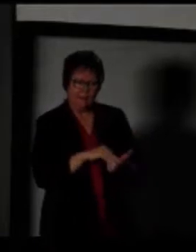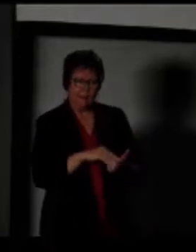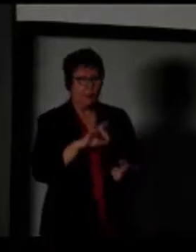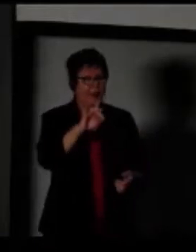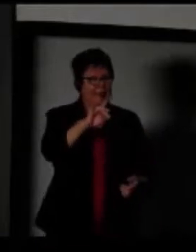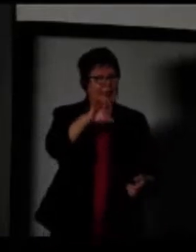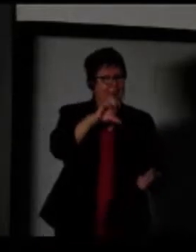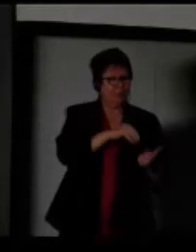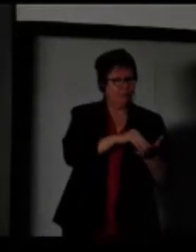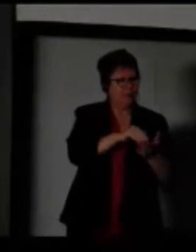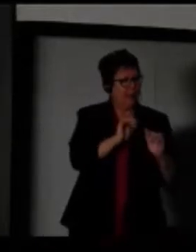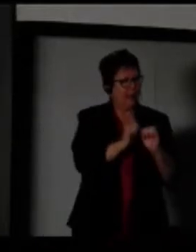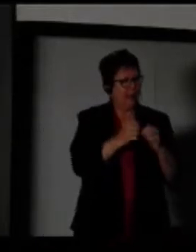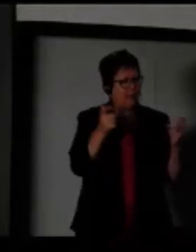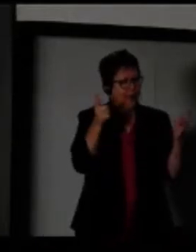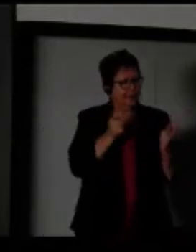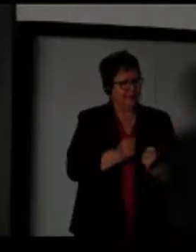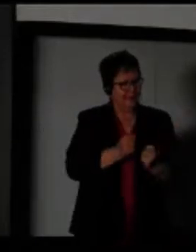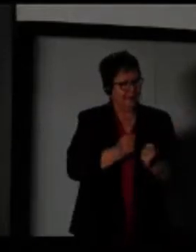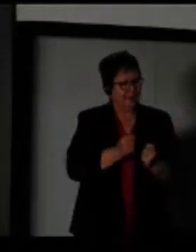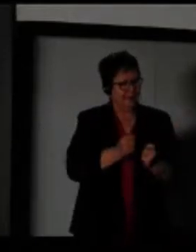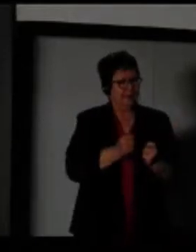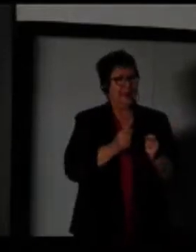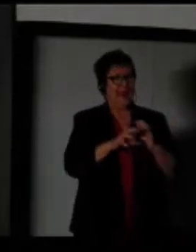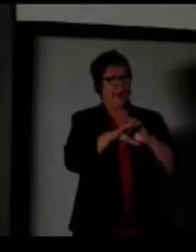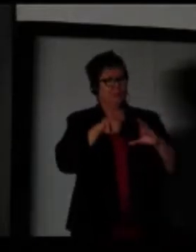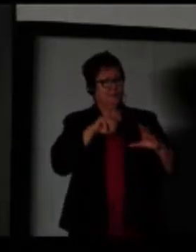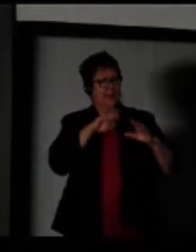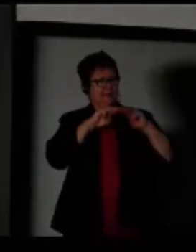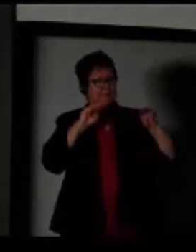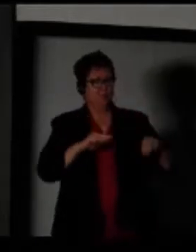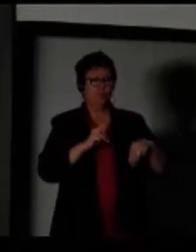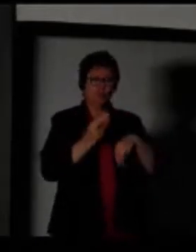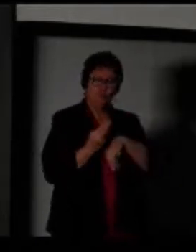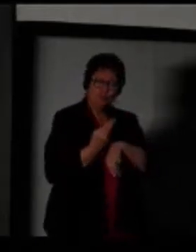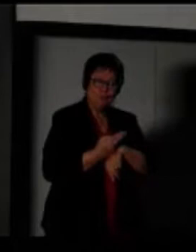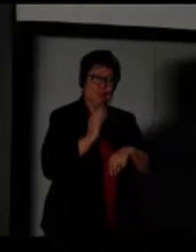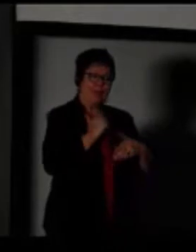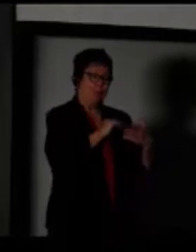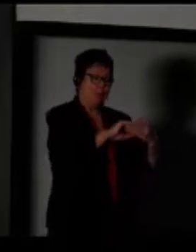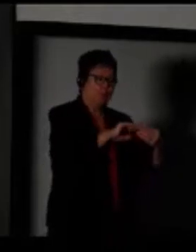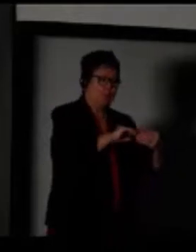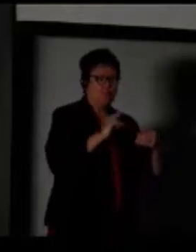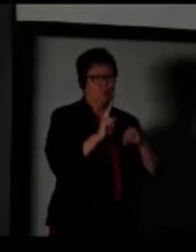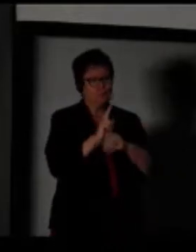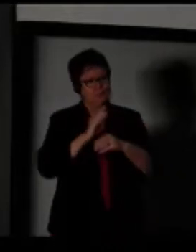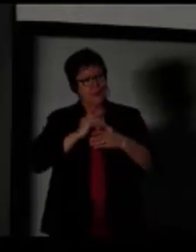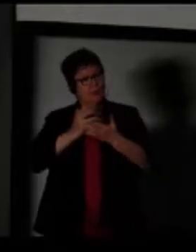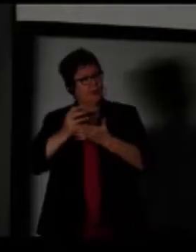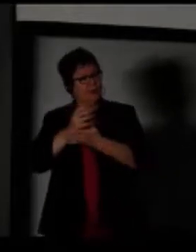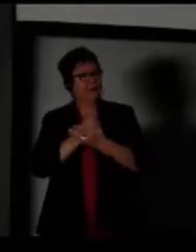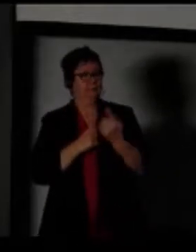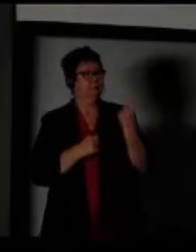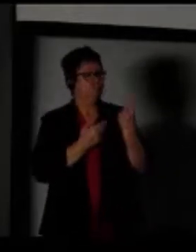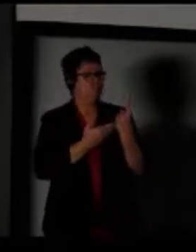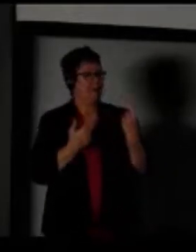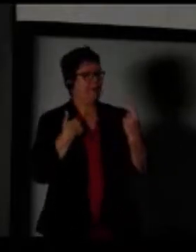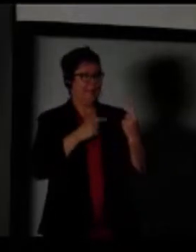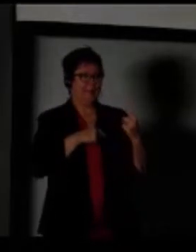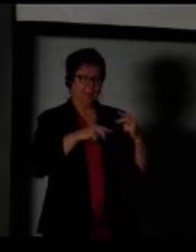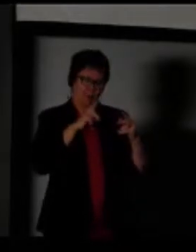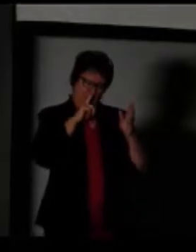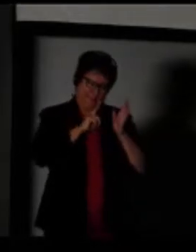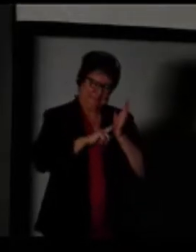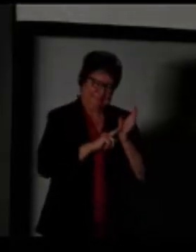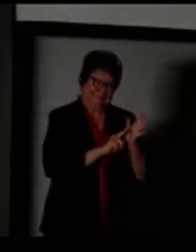beyond the walls of the museum to use our collection, to use our stories? And so that's one of the things that we're looking at.